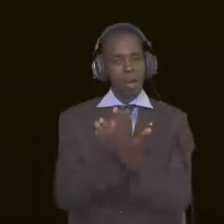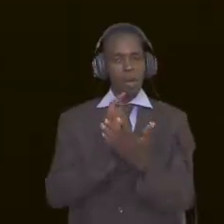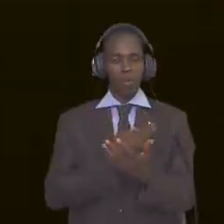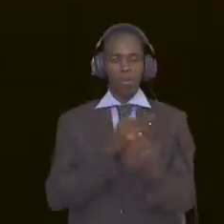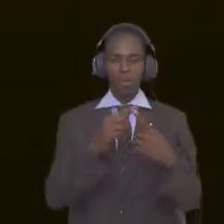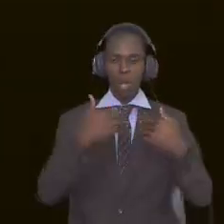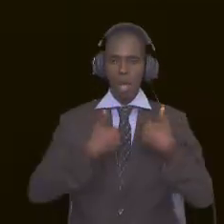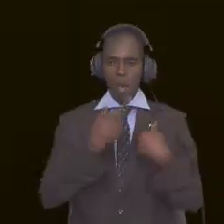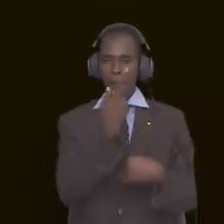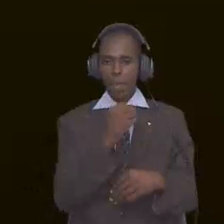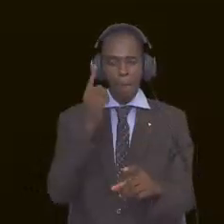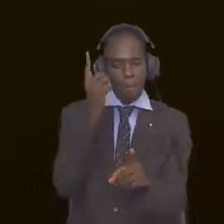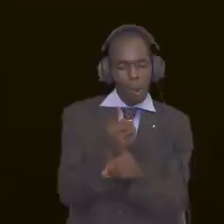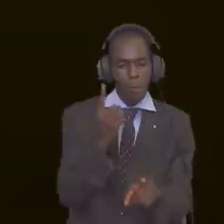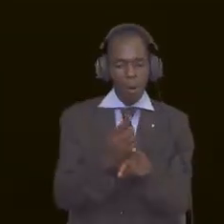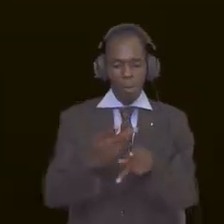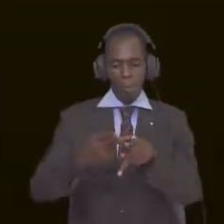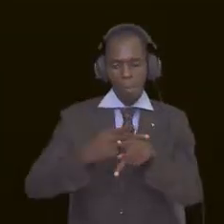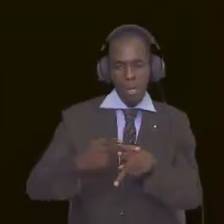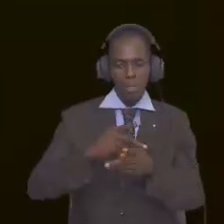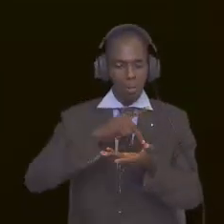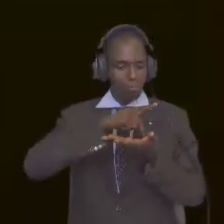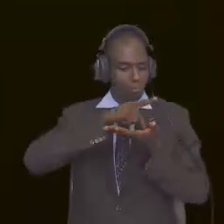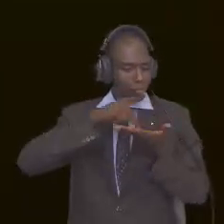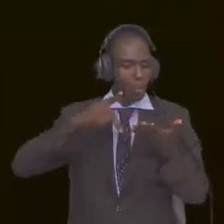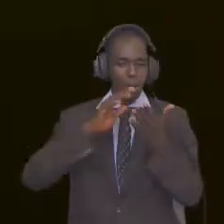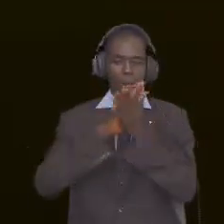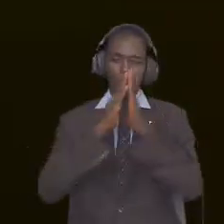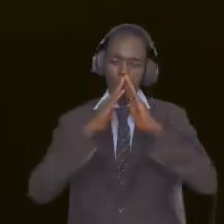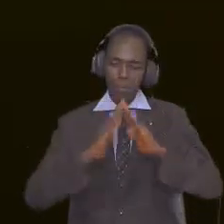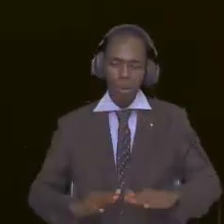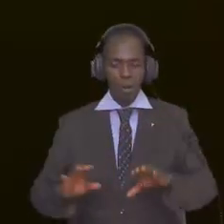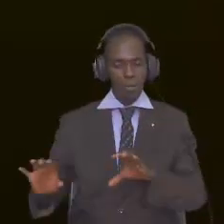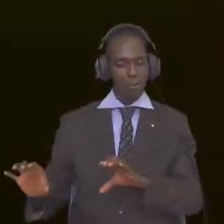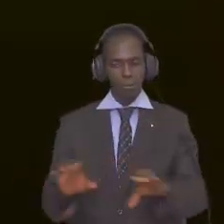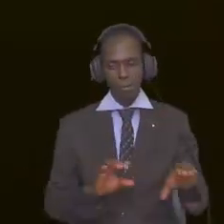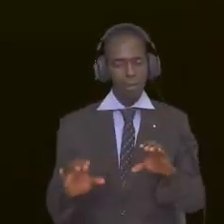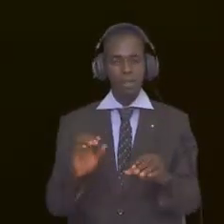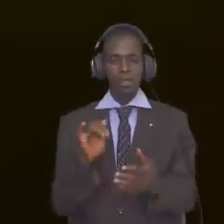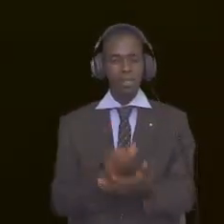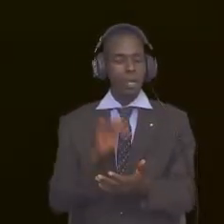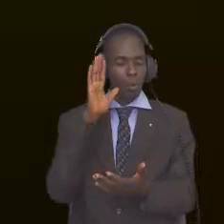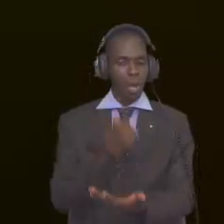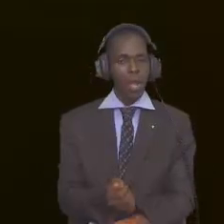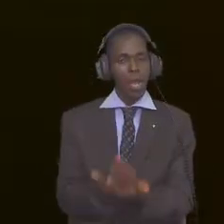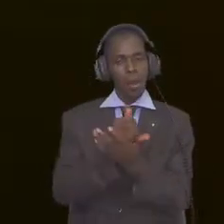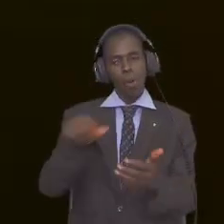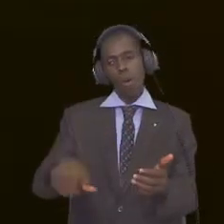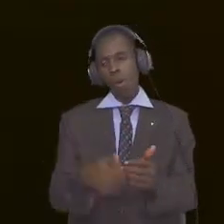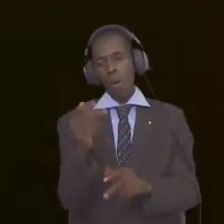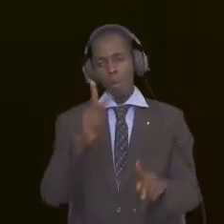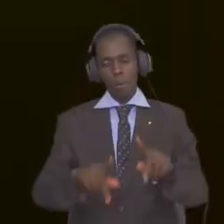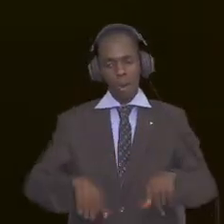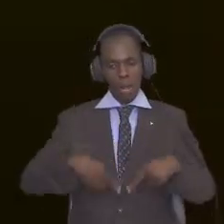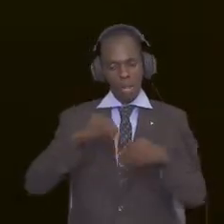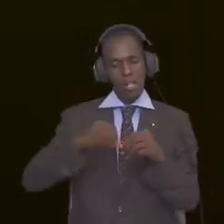the proper, practical, purifying, peaceful action that will help other people's lives in the